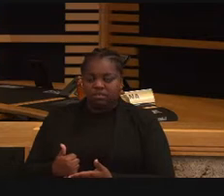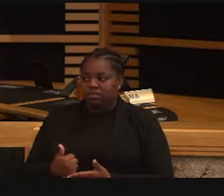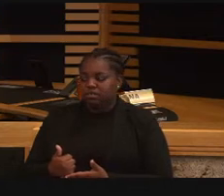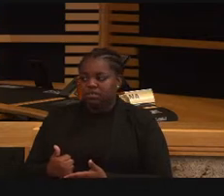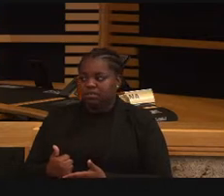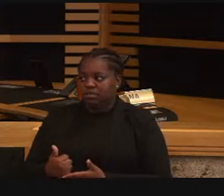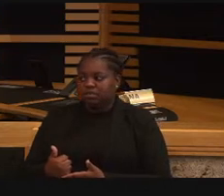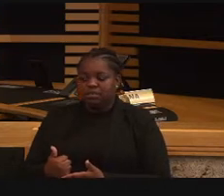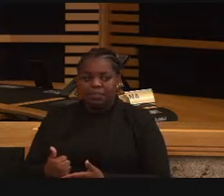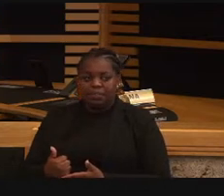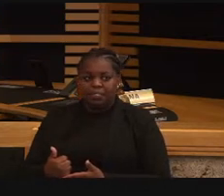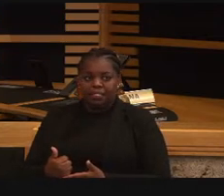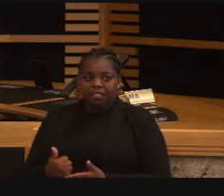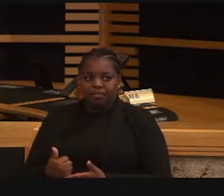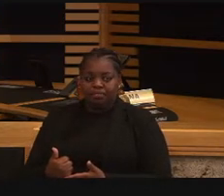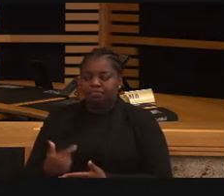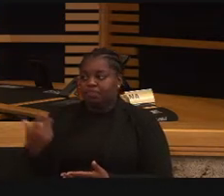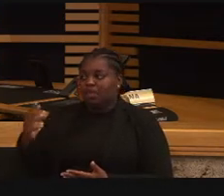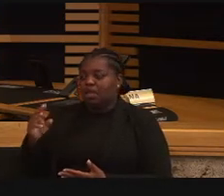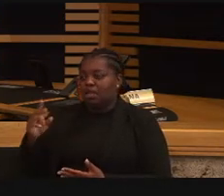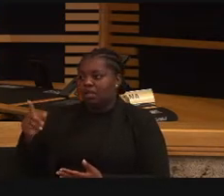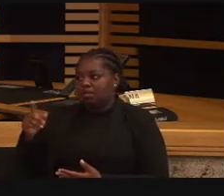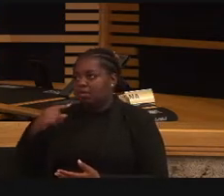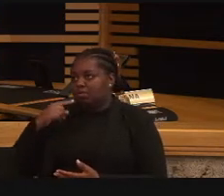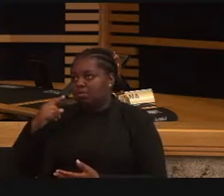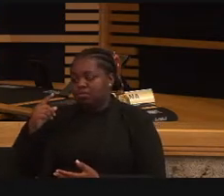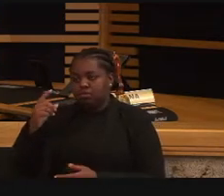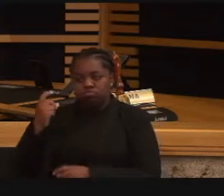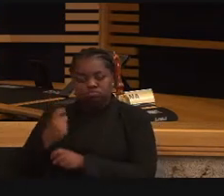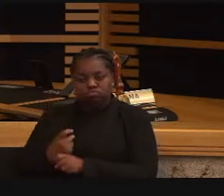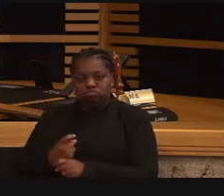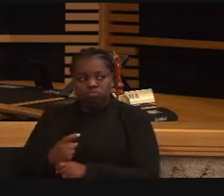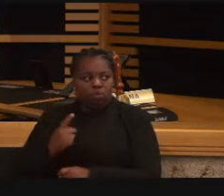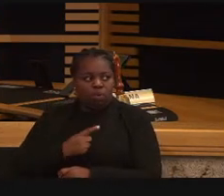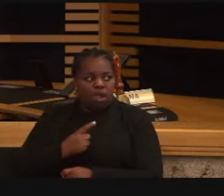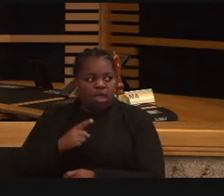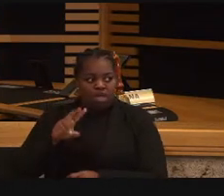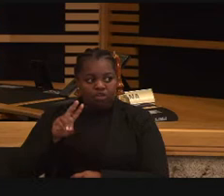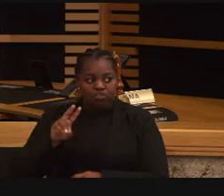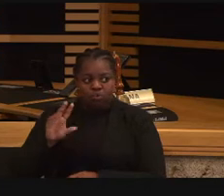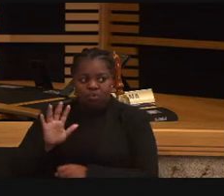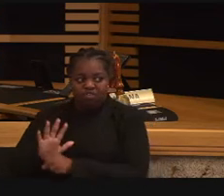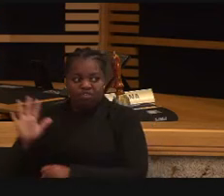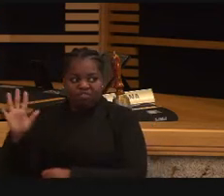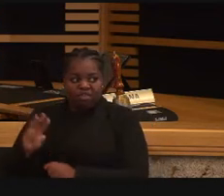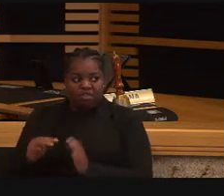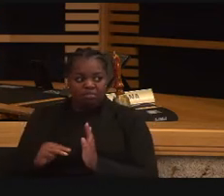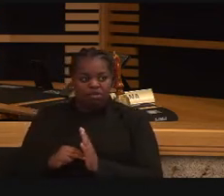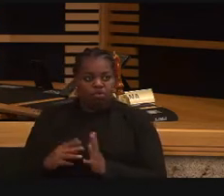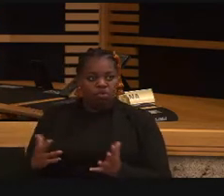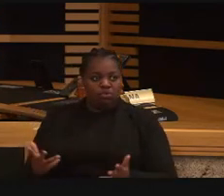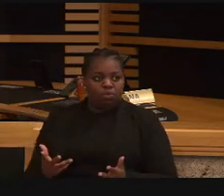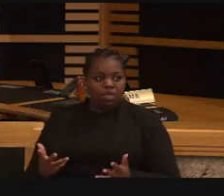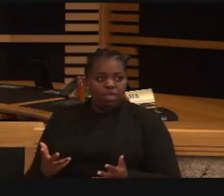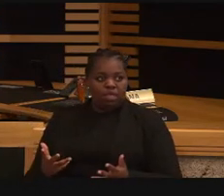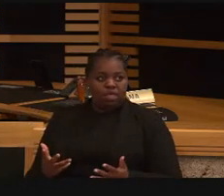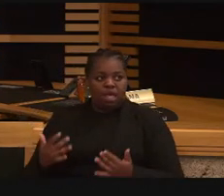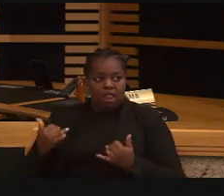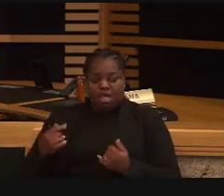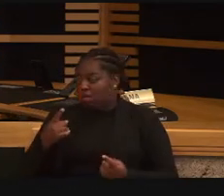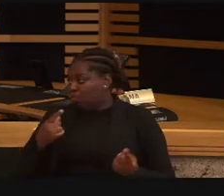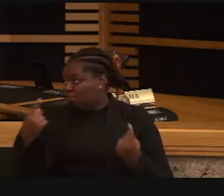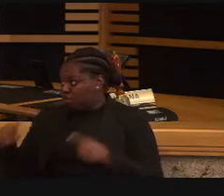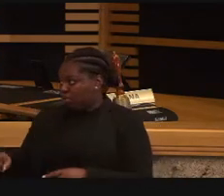And then Honorable Mbalula refused and said, where is the 215 million rands? Now you come here